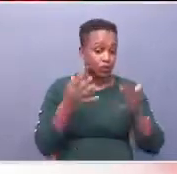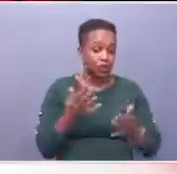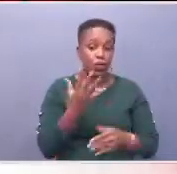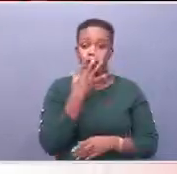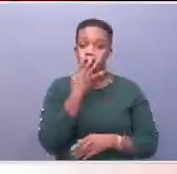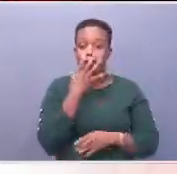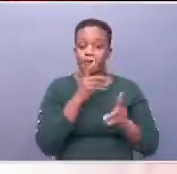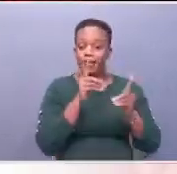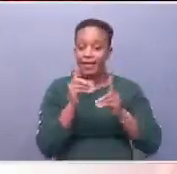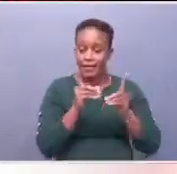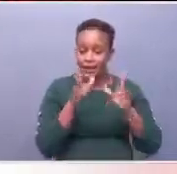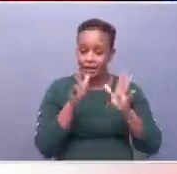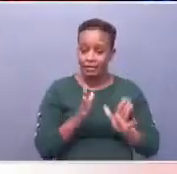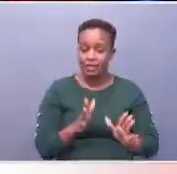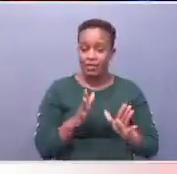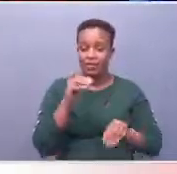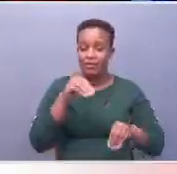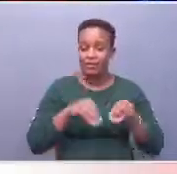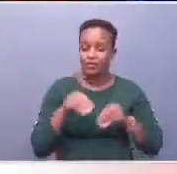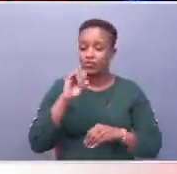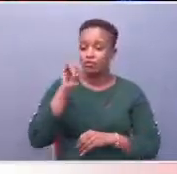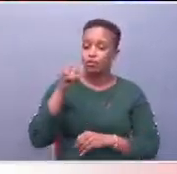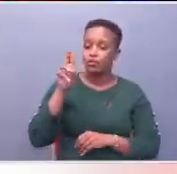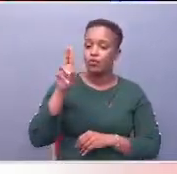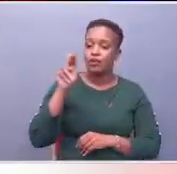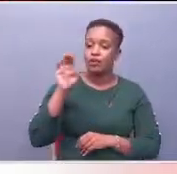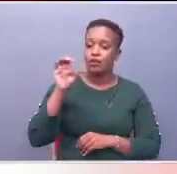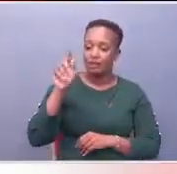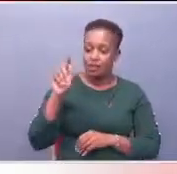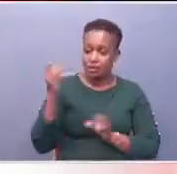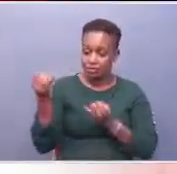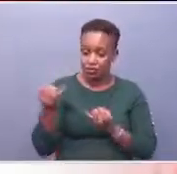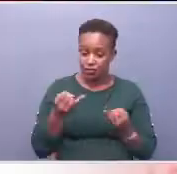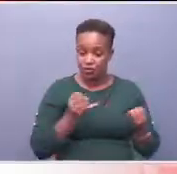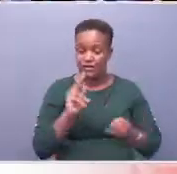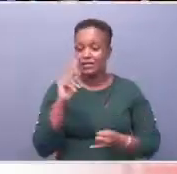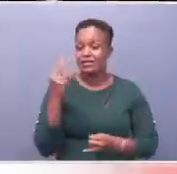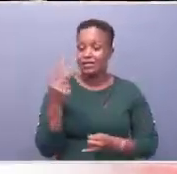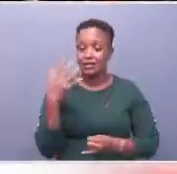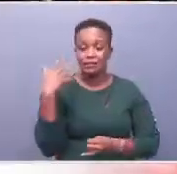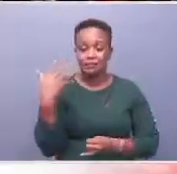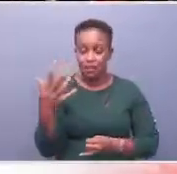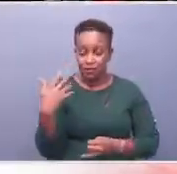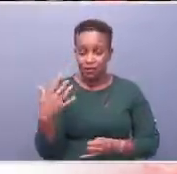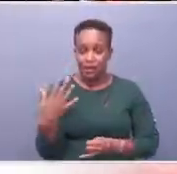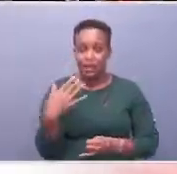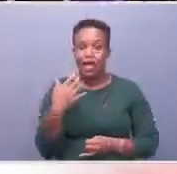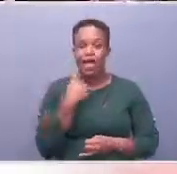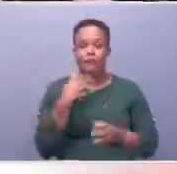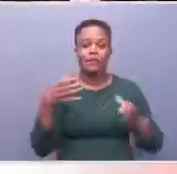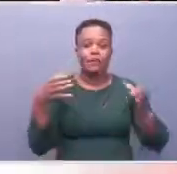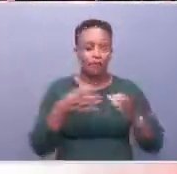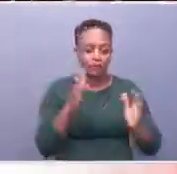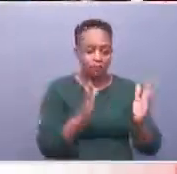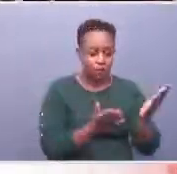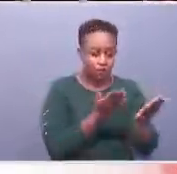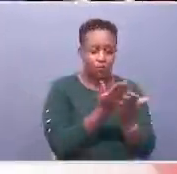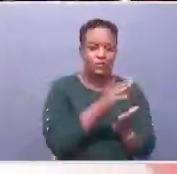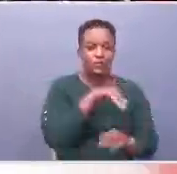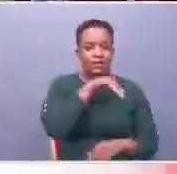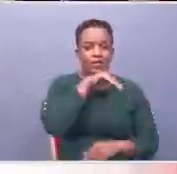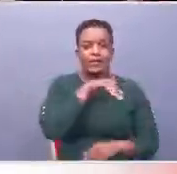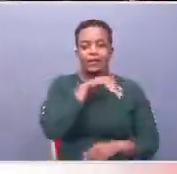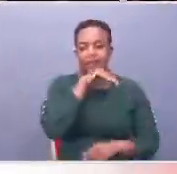of Elections, Junet Mohamed, introduced the second document to have the parties propose Raila Odinga as the presidential